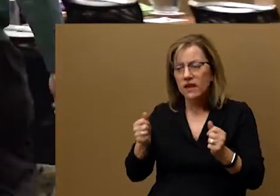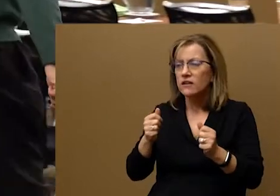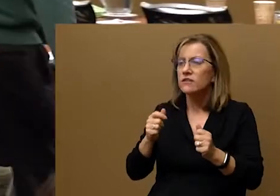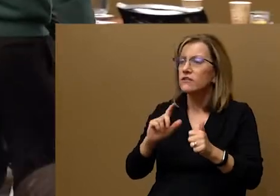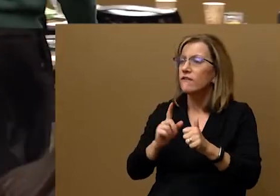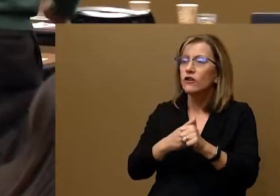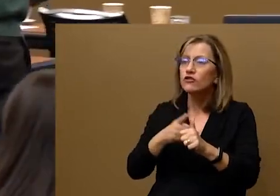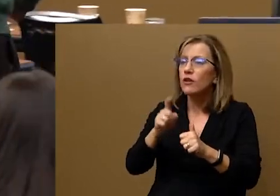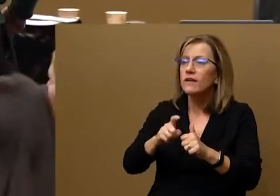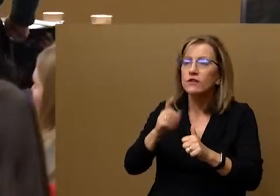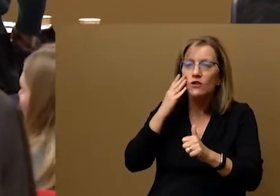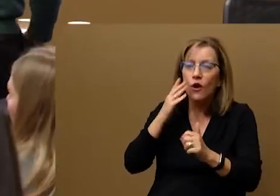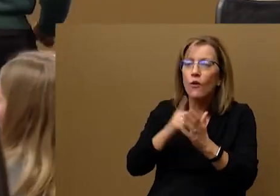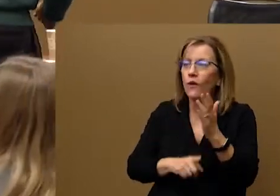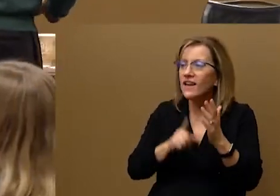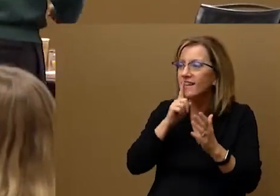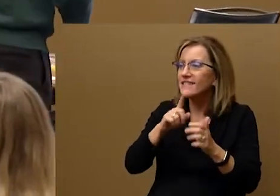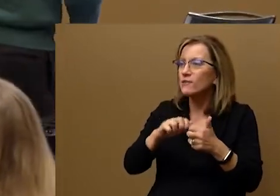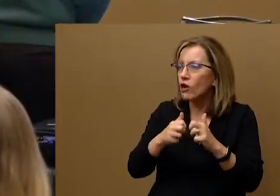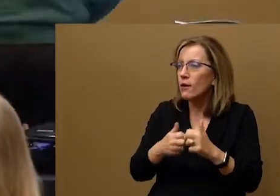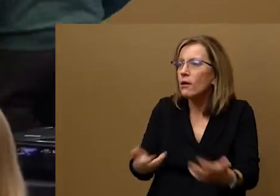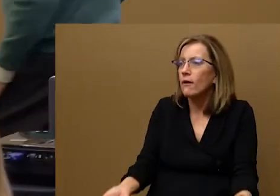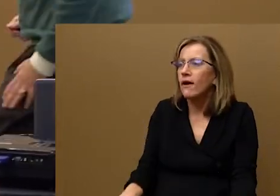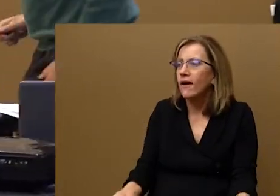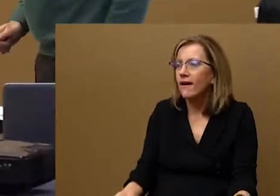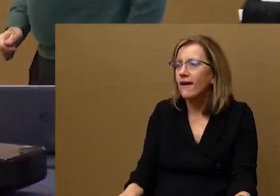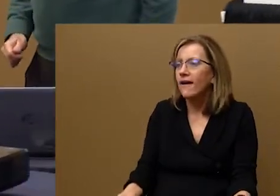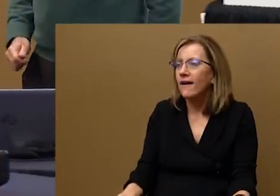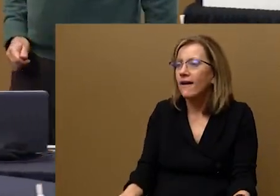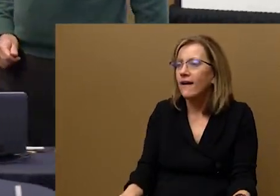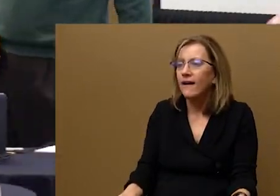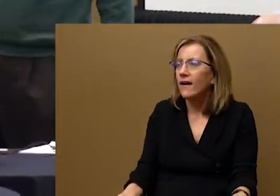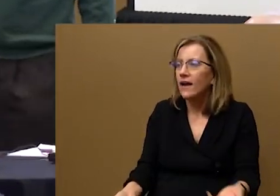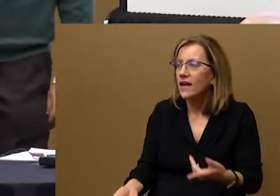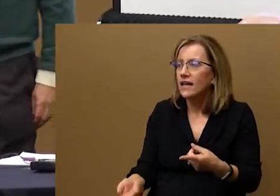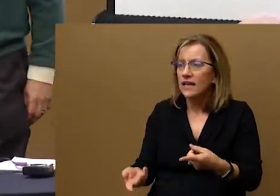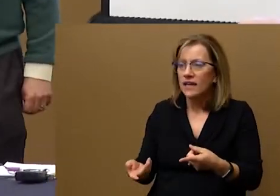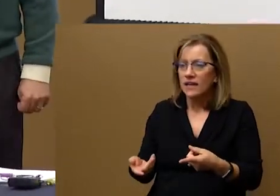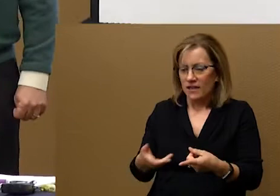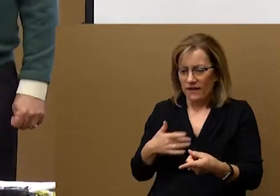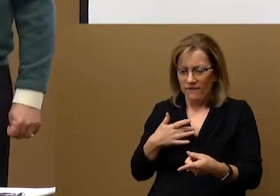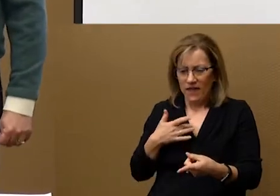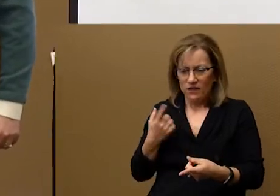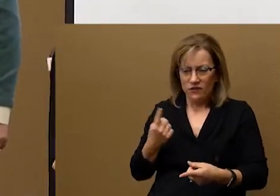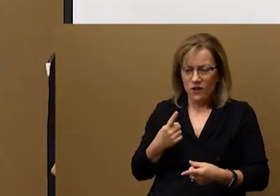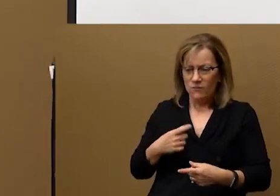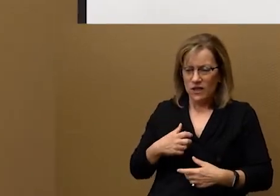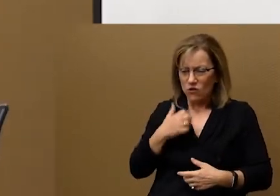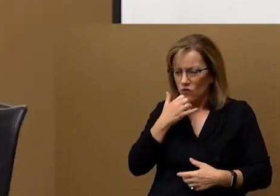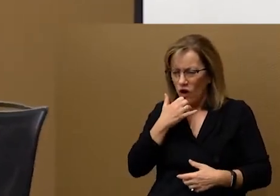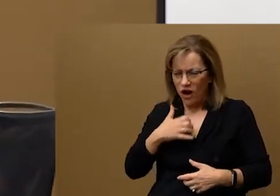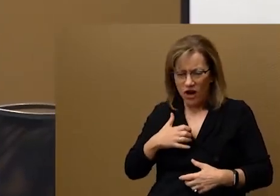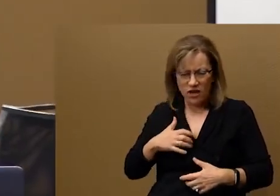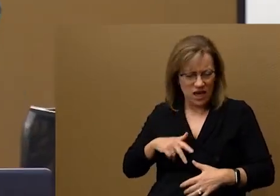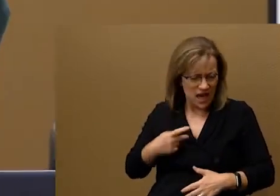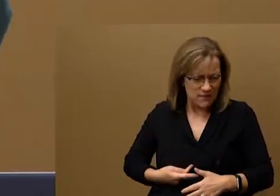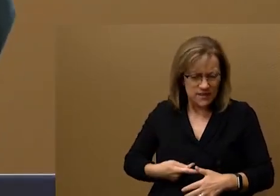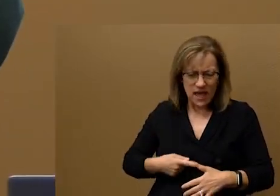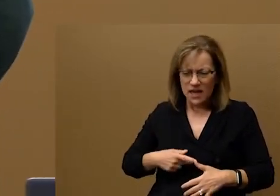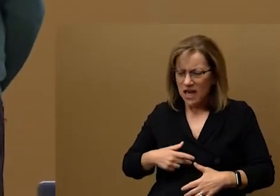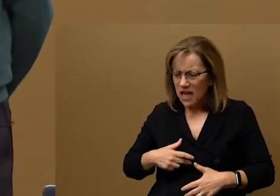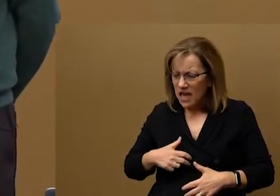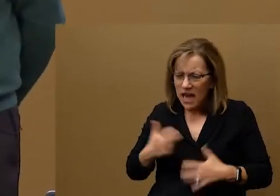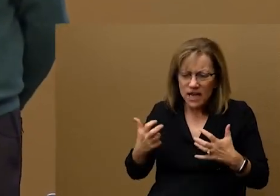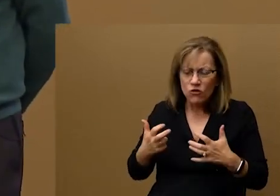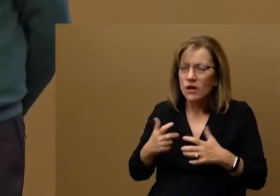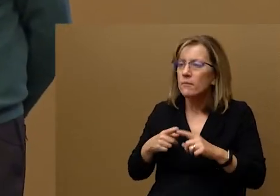just identifying what the problem is. Just being able to say, like, a kid can feel that something is wrong and be